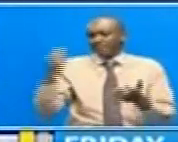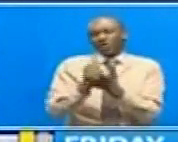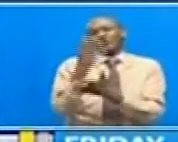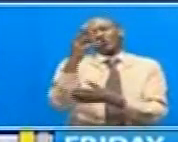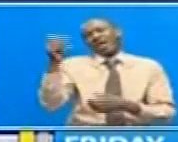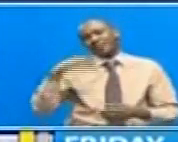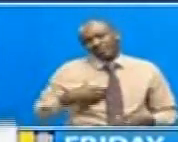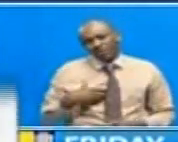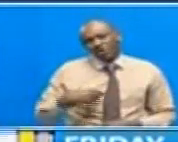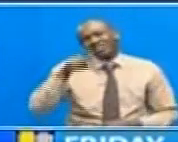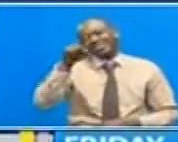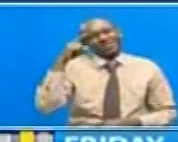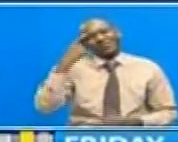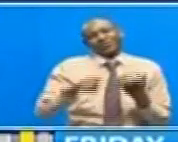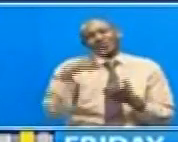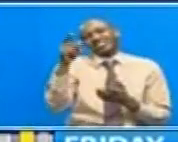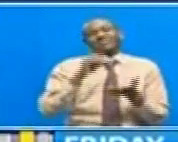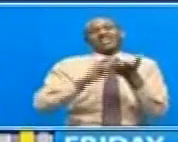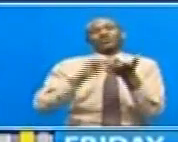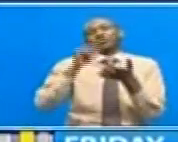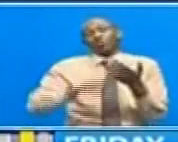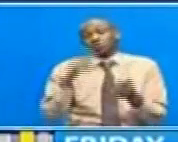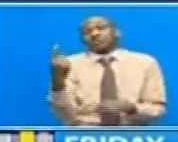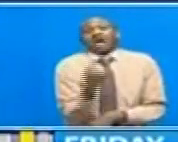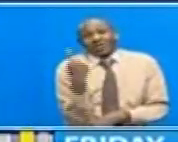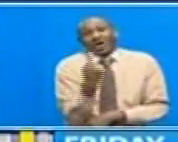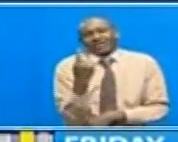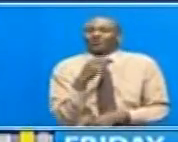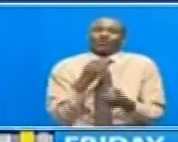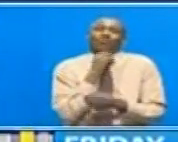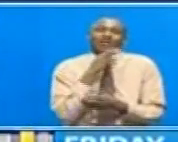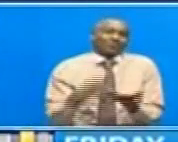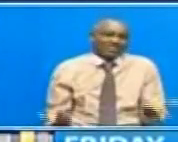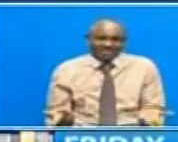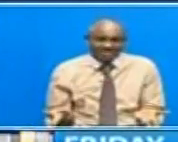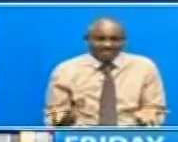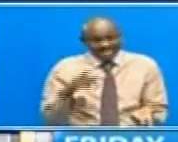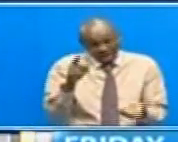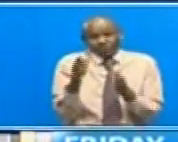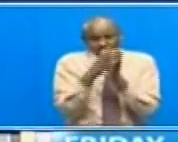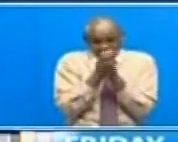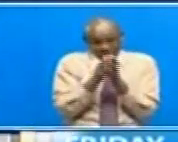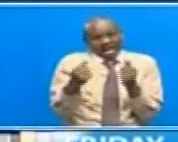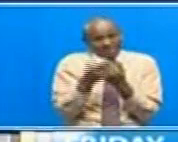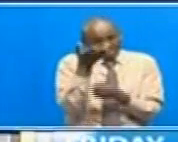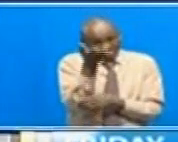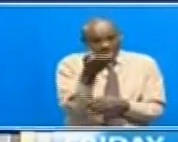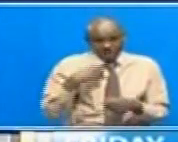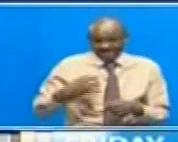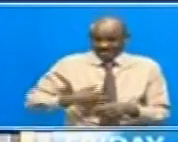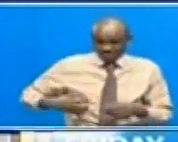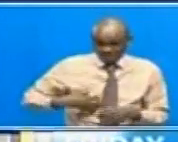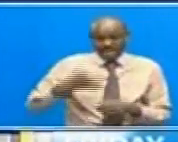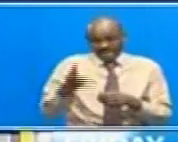what is your excuse for remaining idle? Well, KTN's Masi Kandie has been at the camp ahead of the